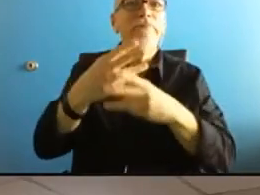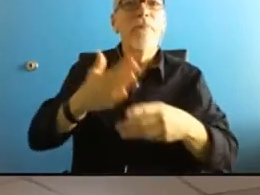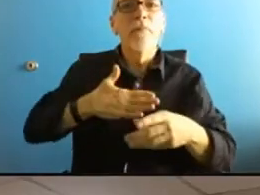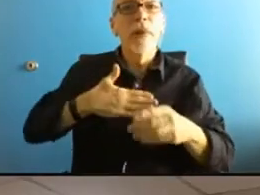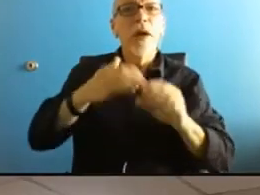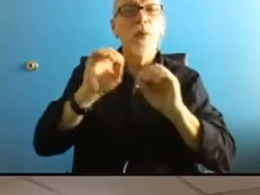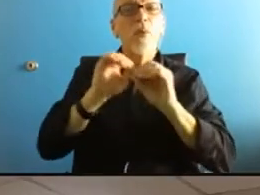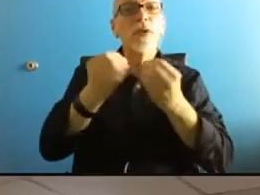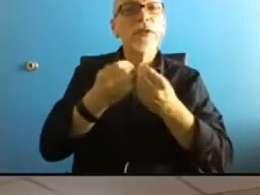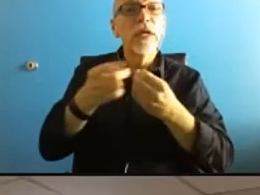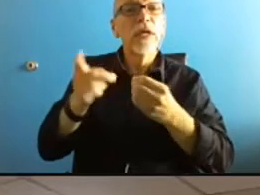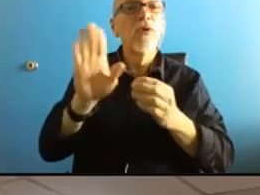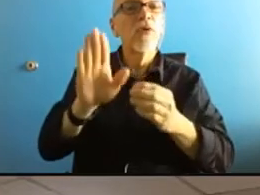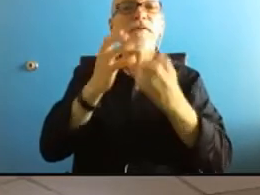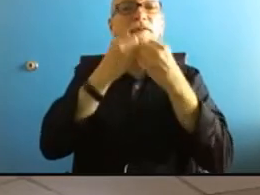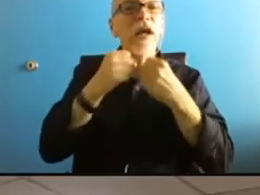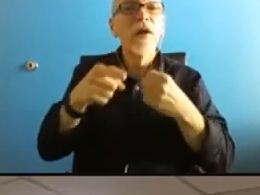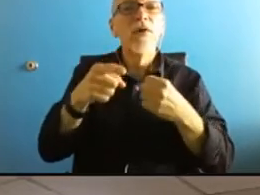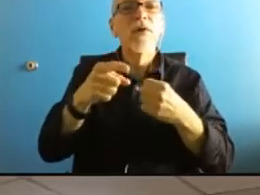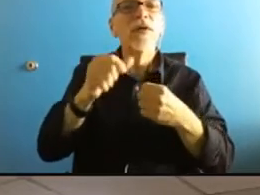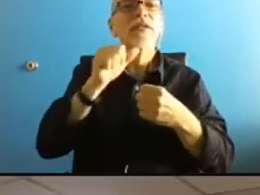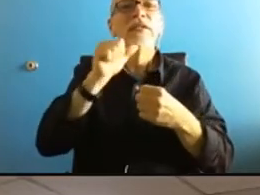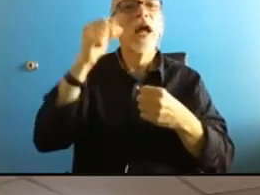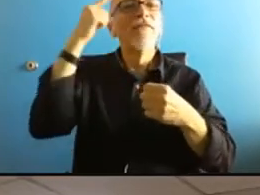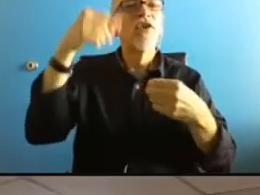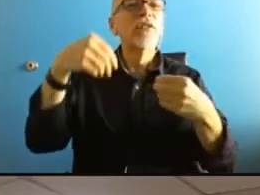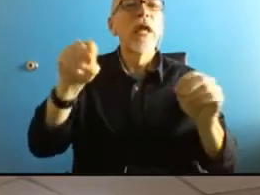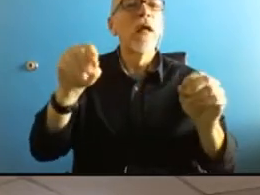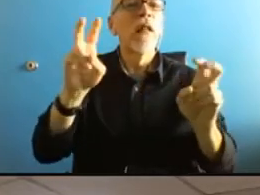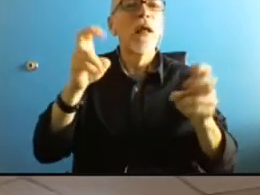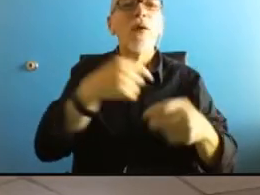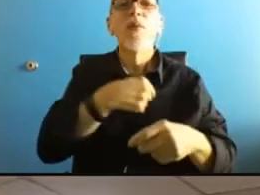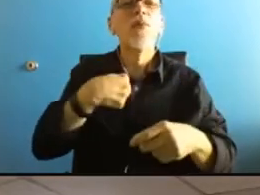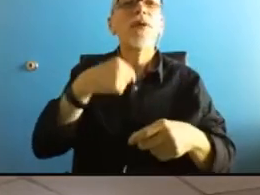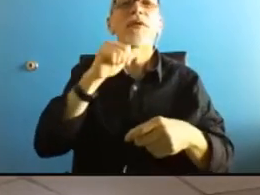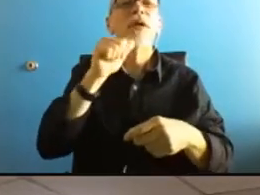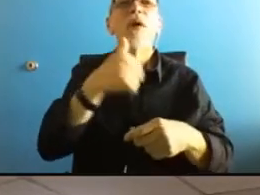organization's value is not for sale. So we do not,